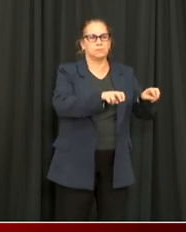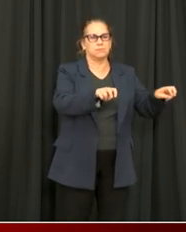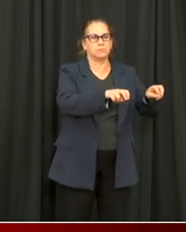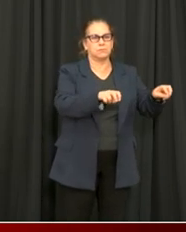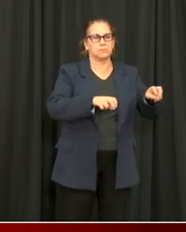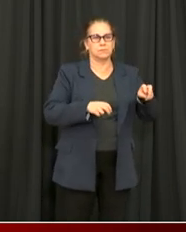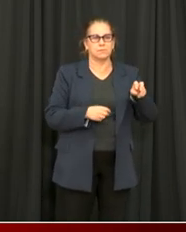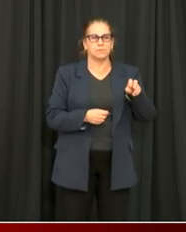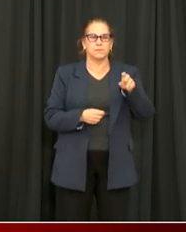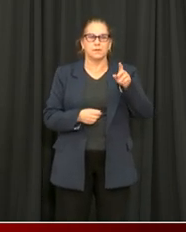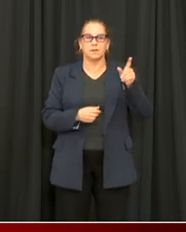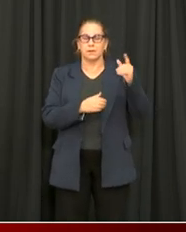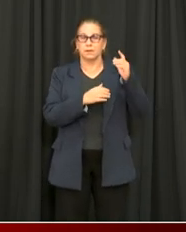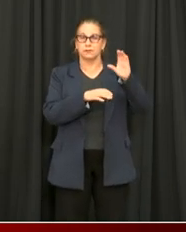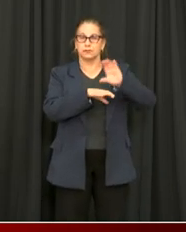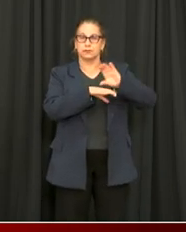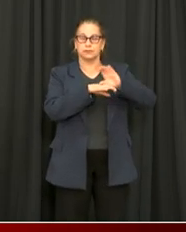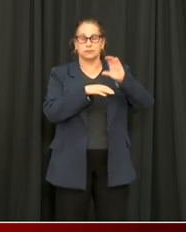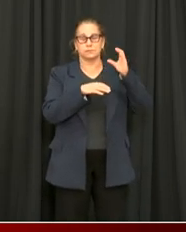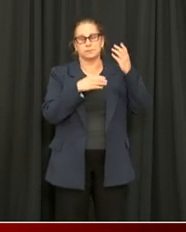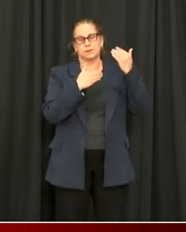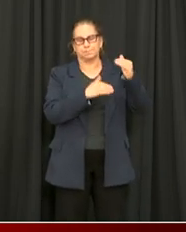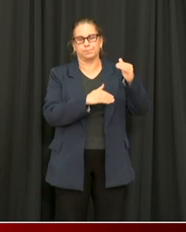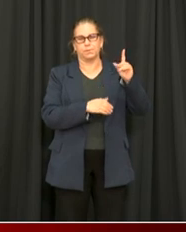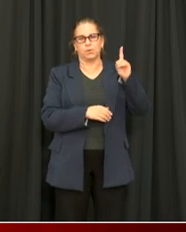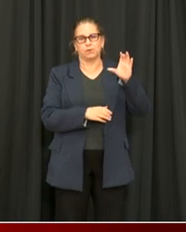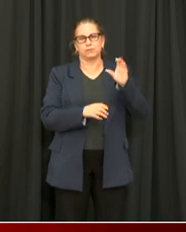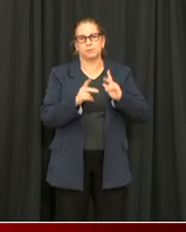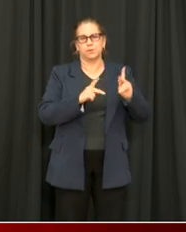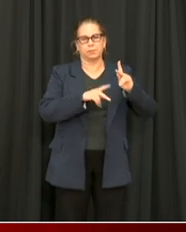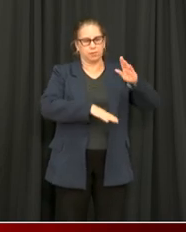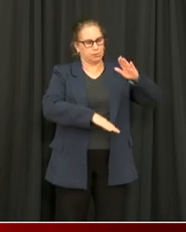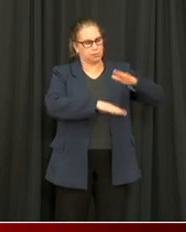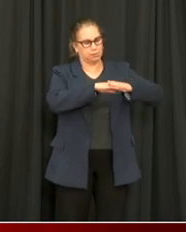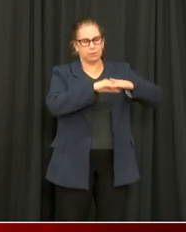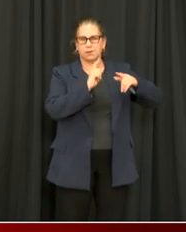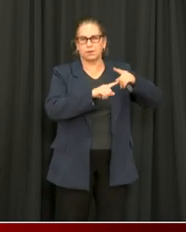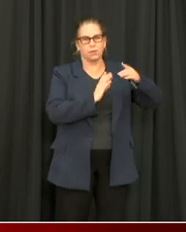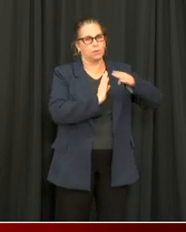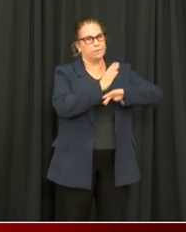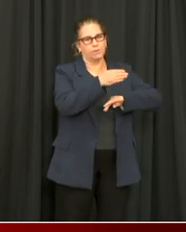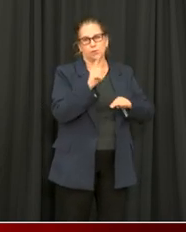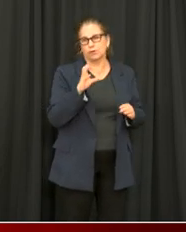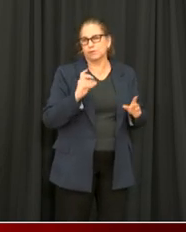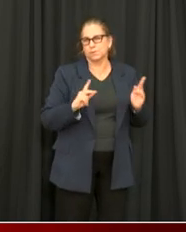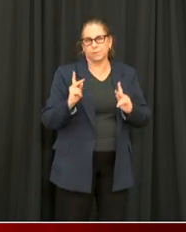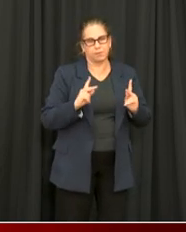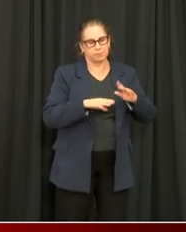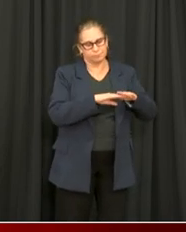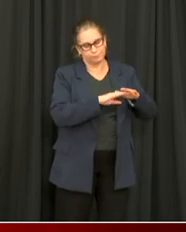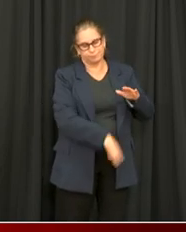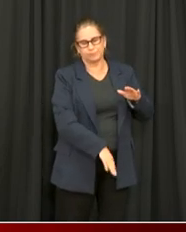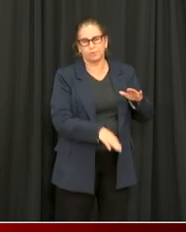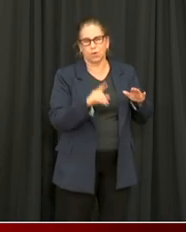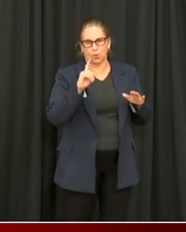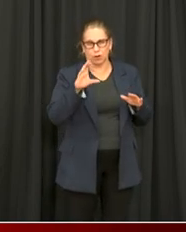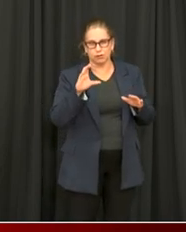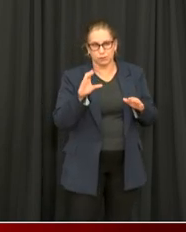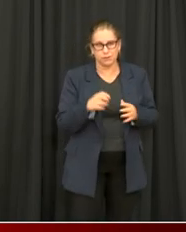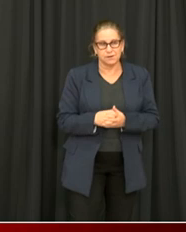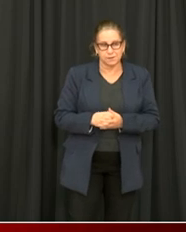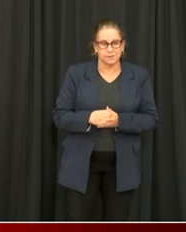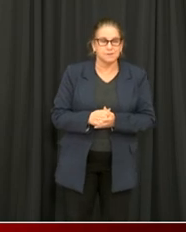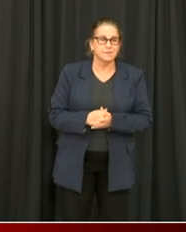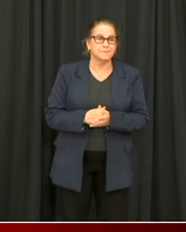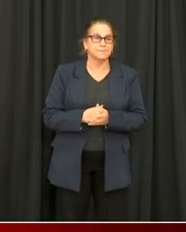or singing or shared items be used at those services. Camps and